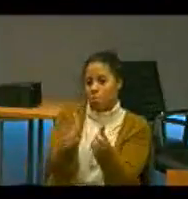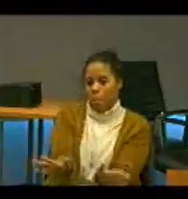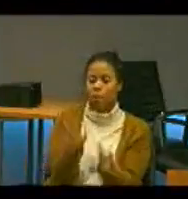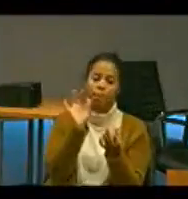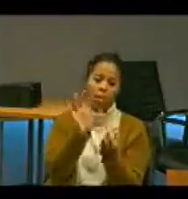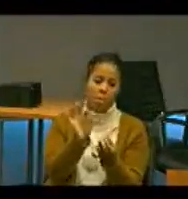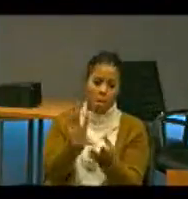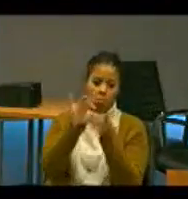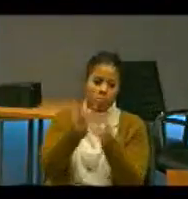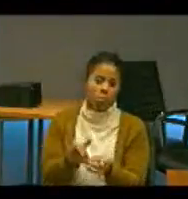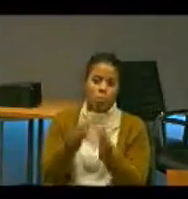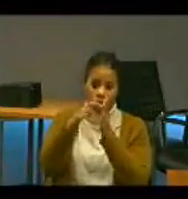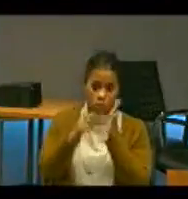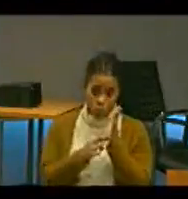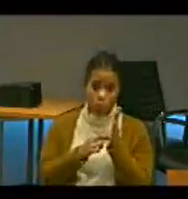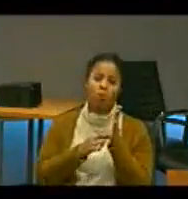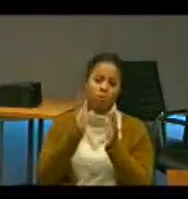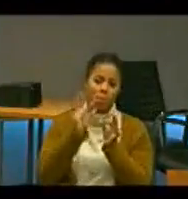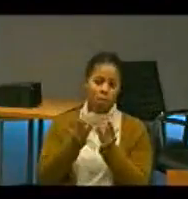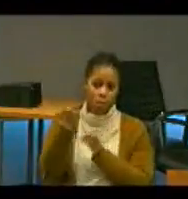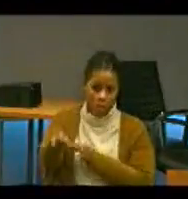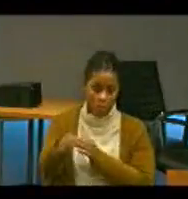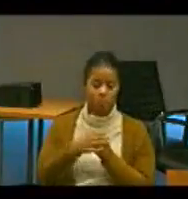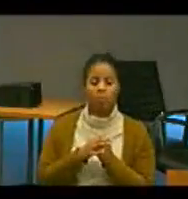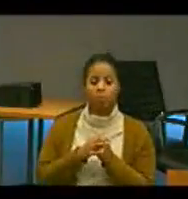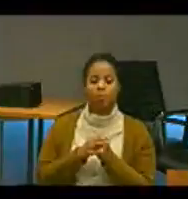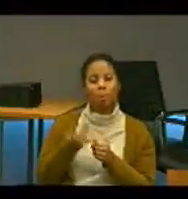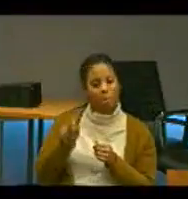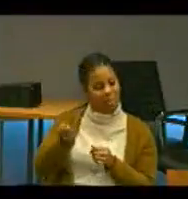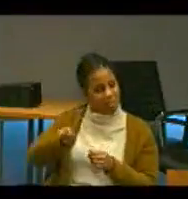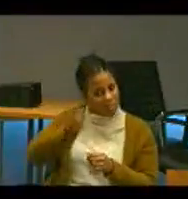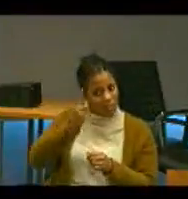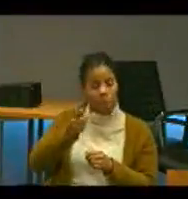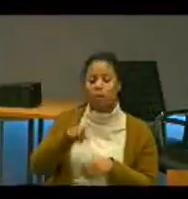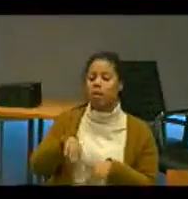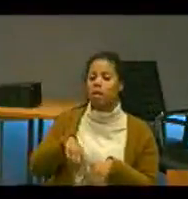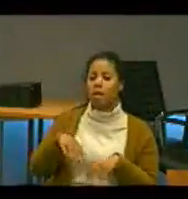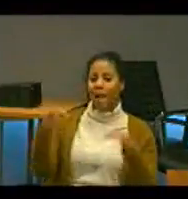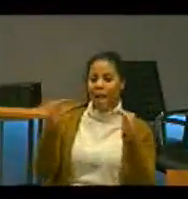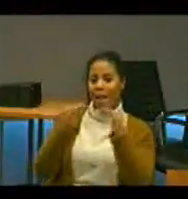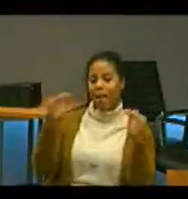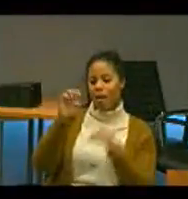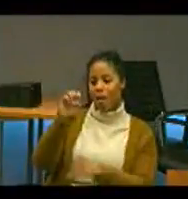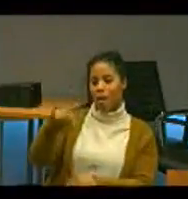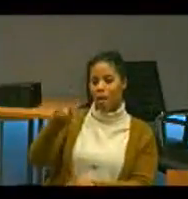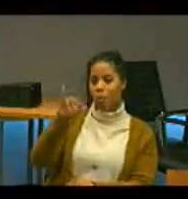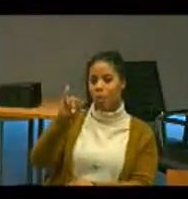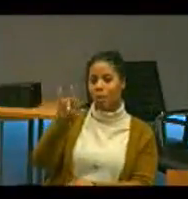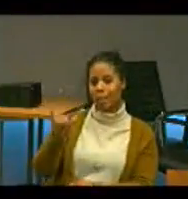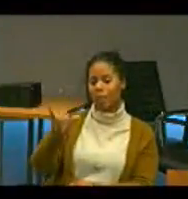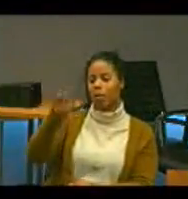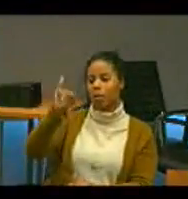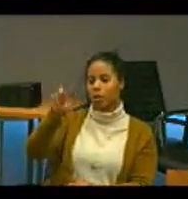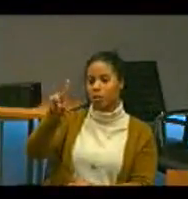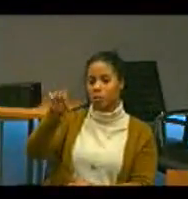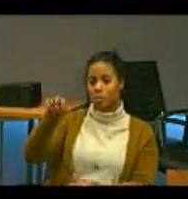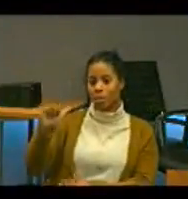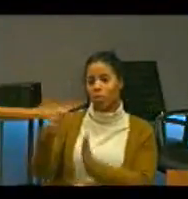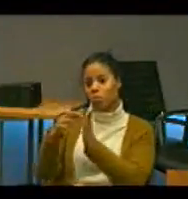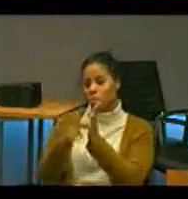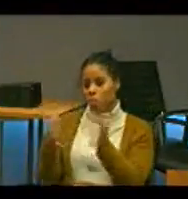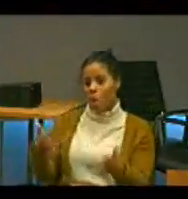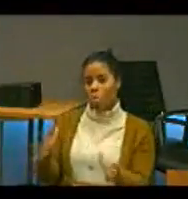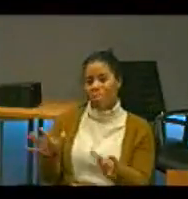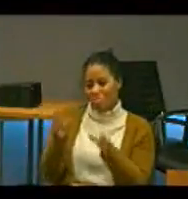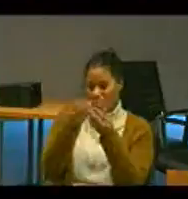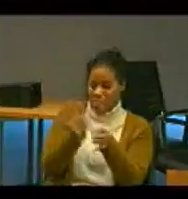of the rule. It must be understood that the Equity and IDEA Rule already offers states plenty of time to get this right. They do not have